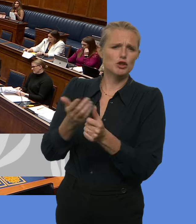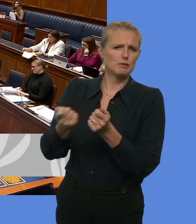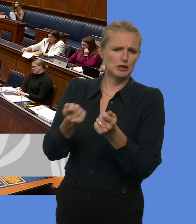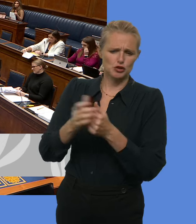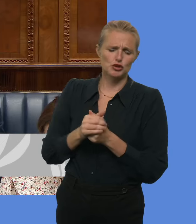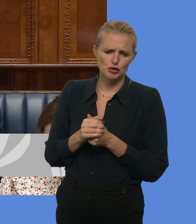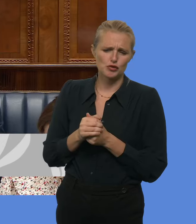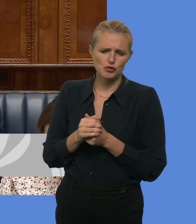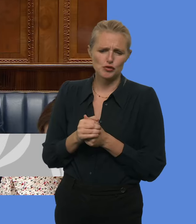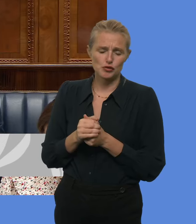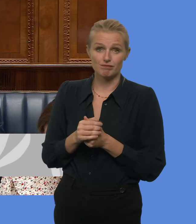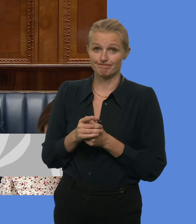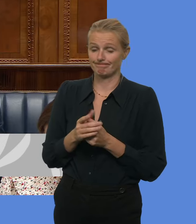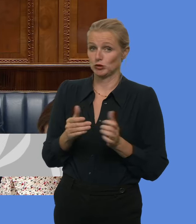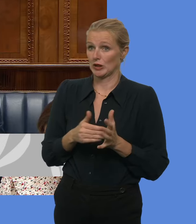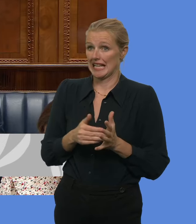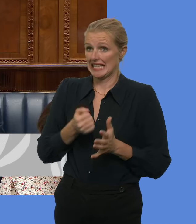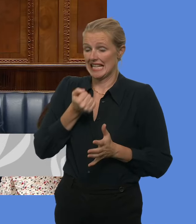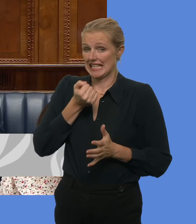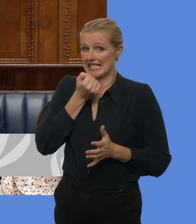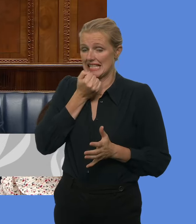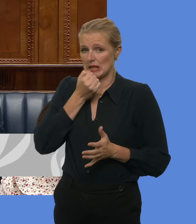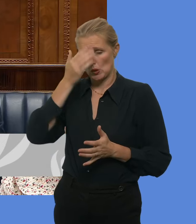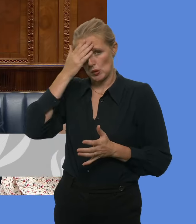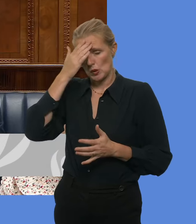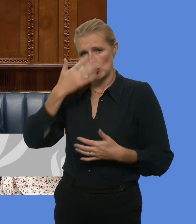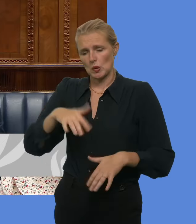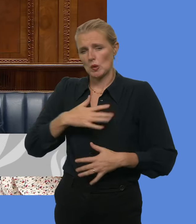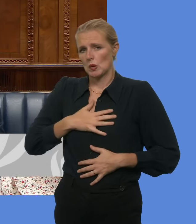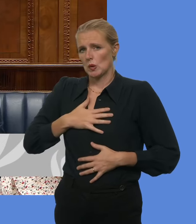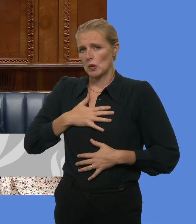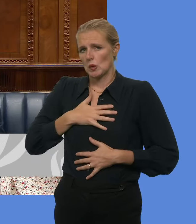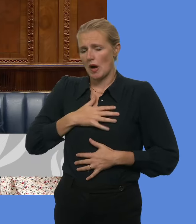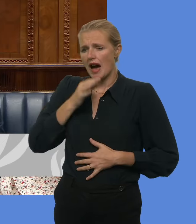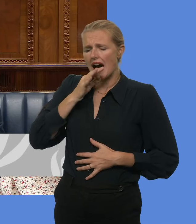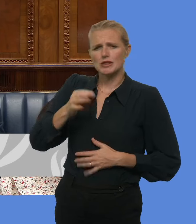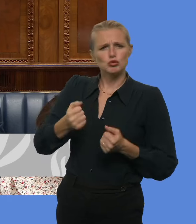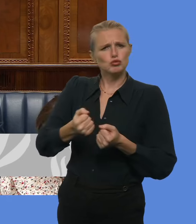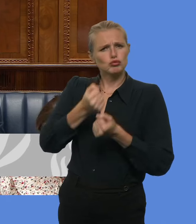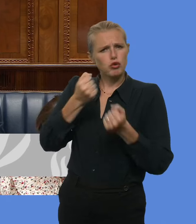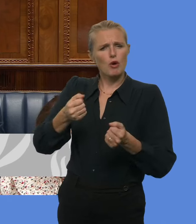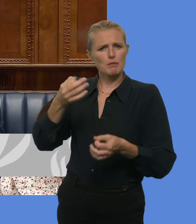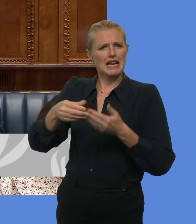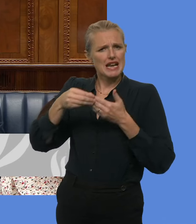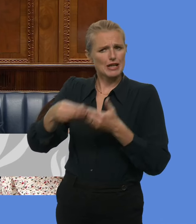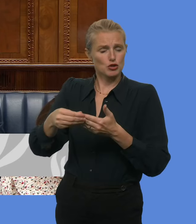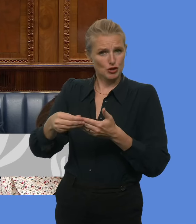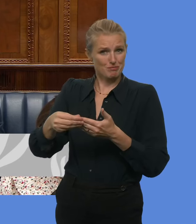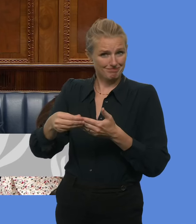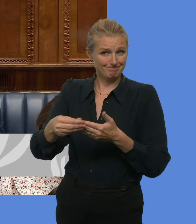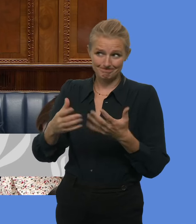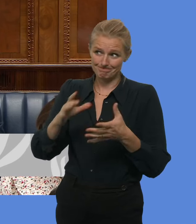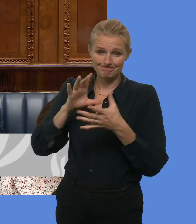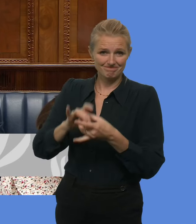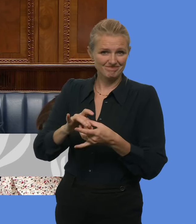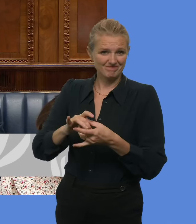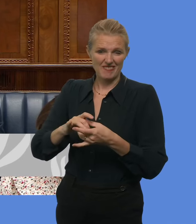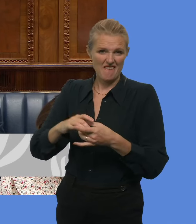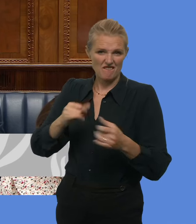of the date that it is today, how important is strong political leadership when responding to violence and